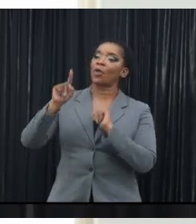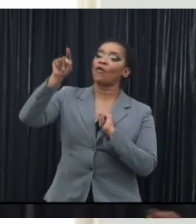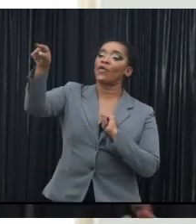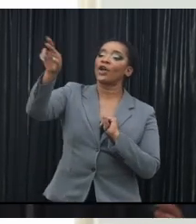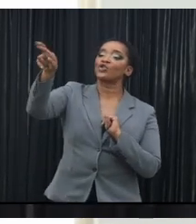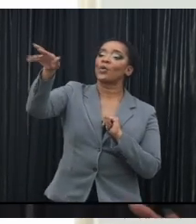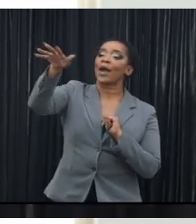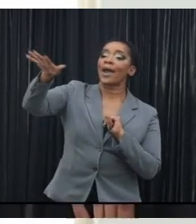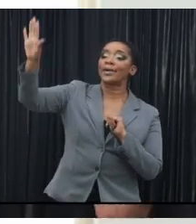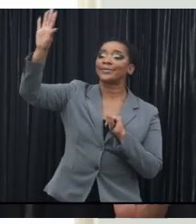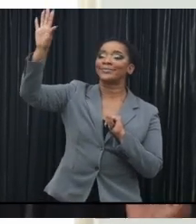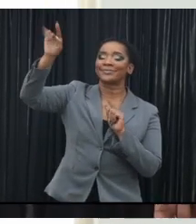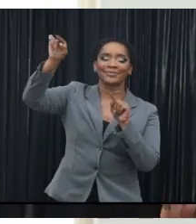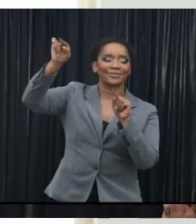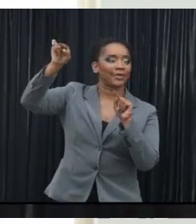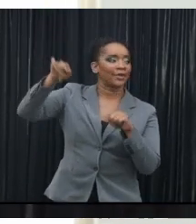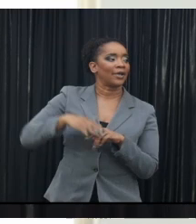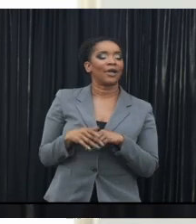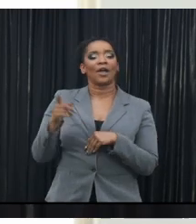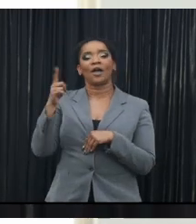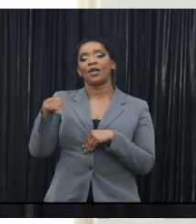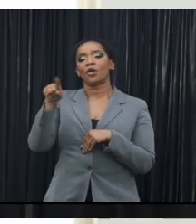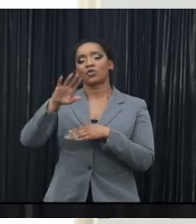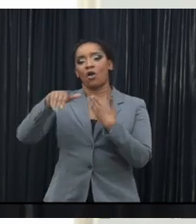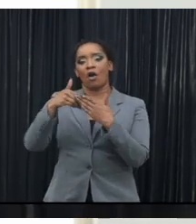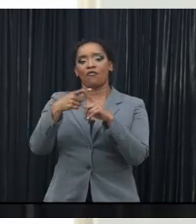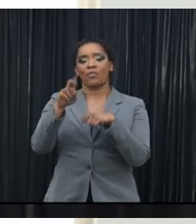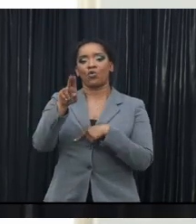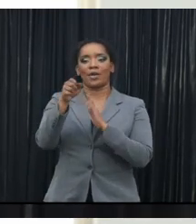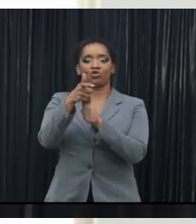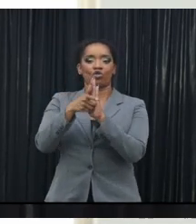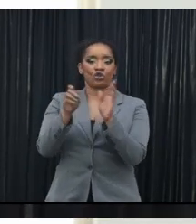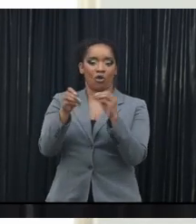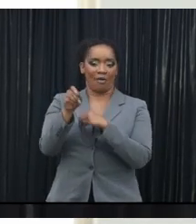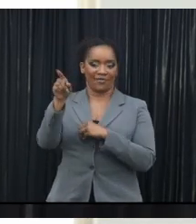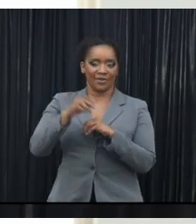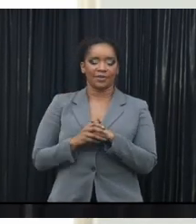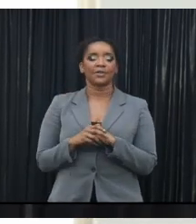hand. They're all joining us from the U.S. Attorney's Office.